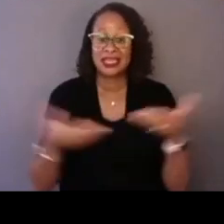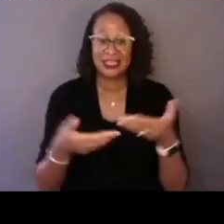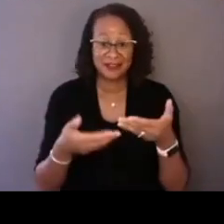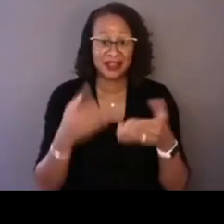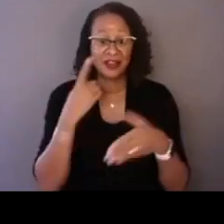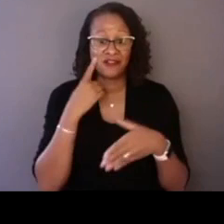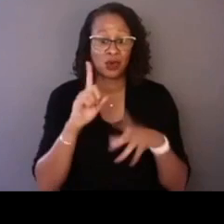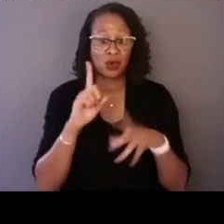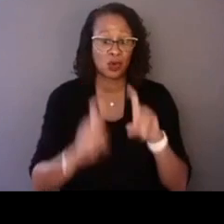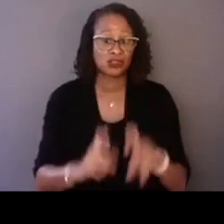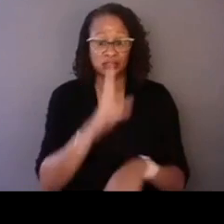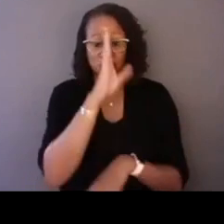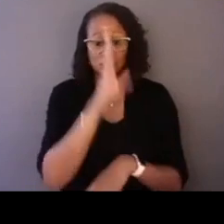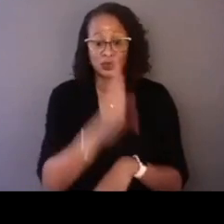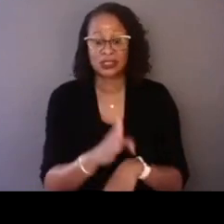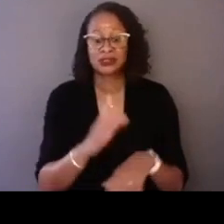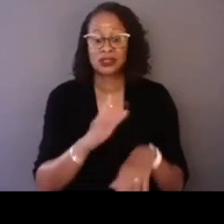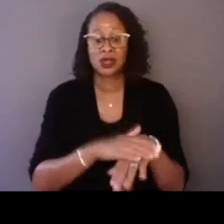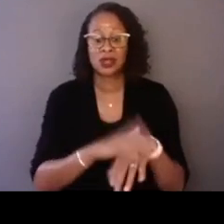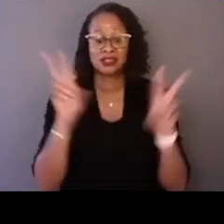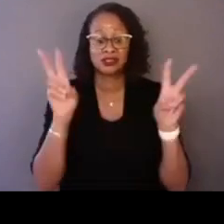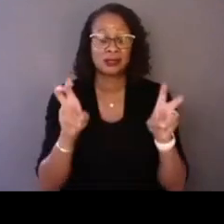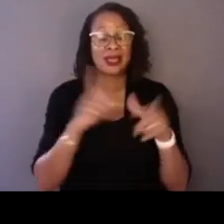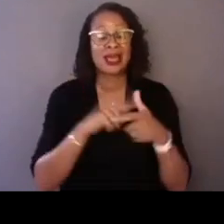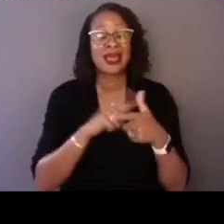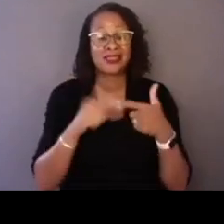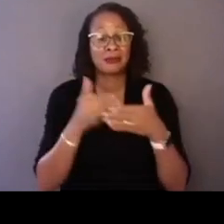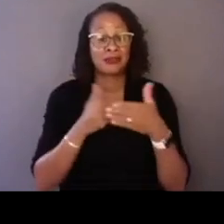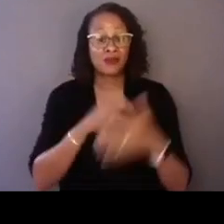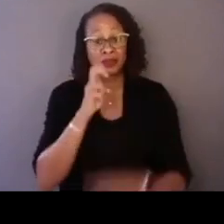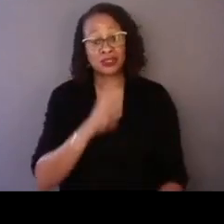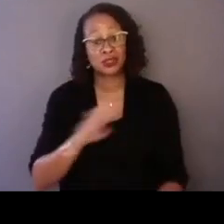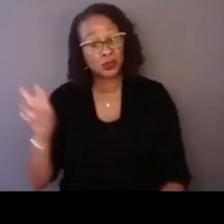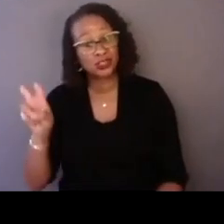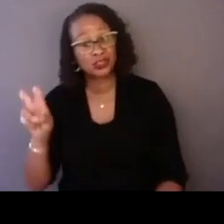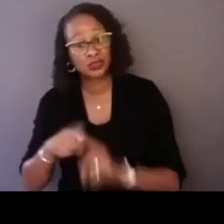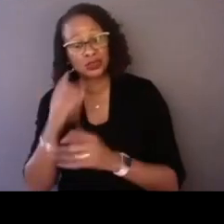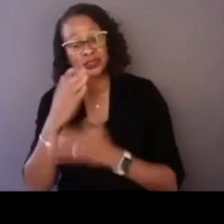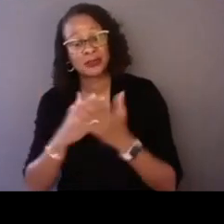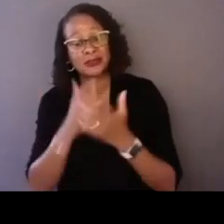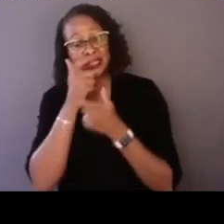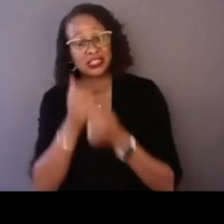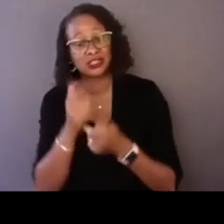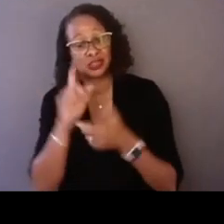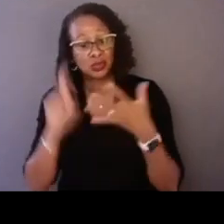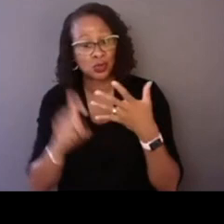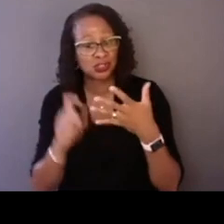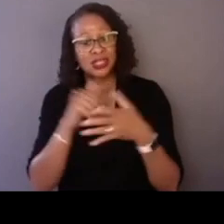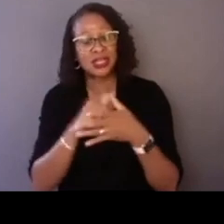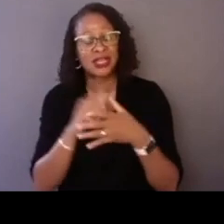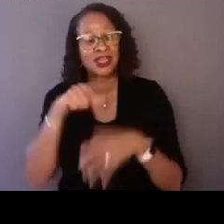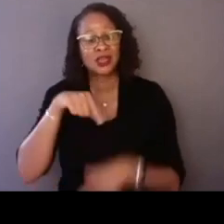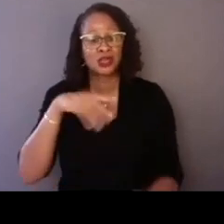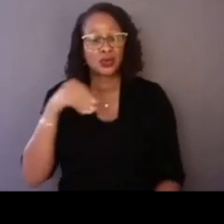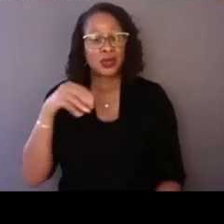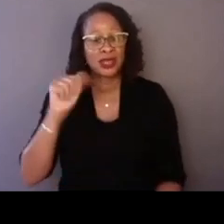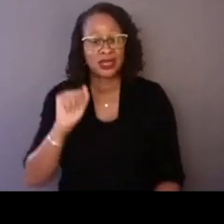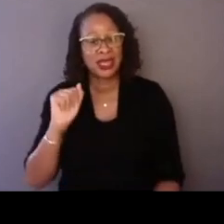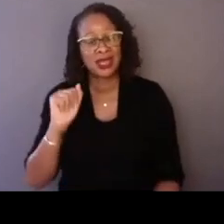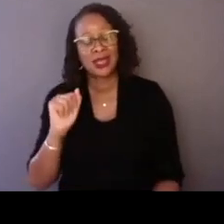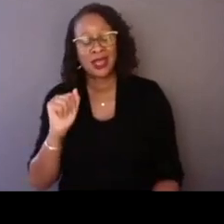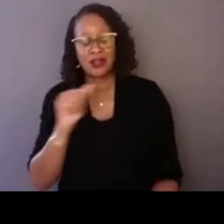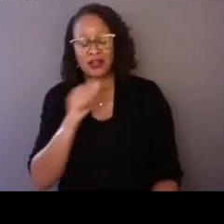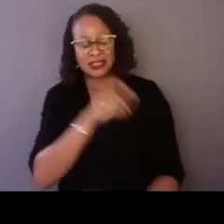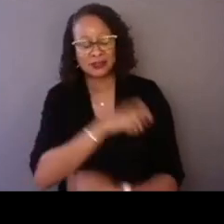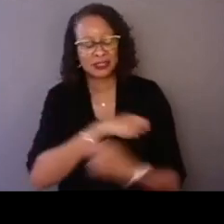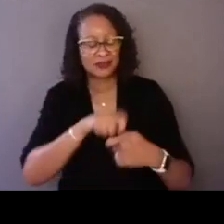questions directly on our topic. Then, before we switch to some of the interesting questions in the Q&A box that are not precisely the topic